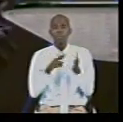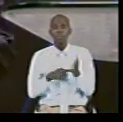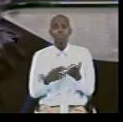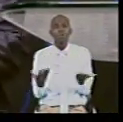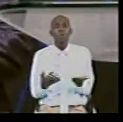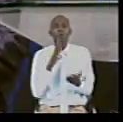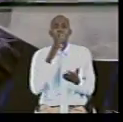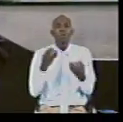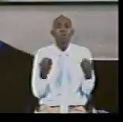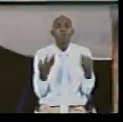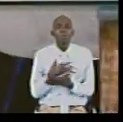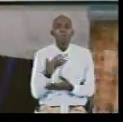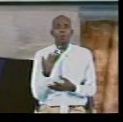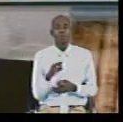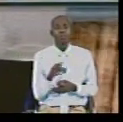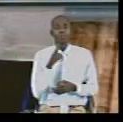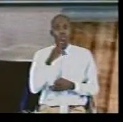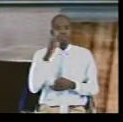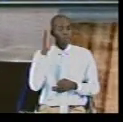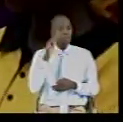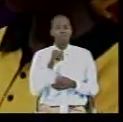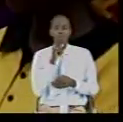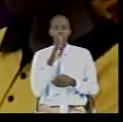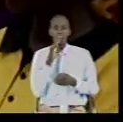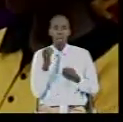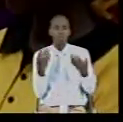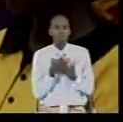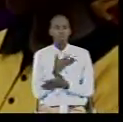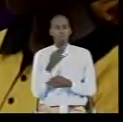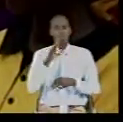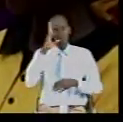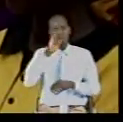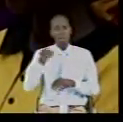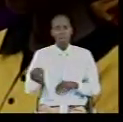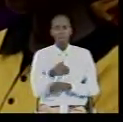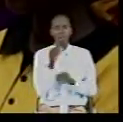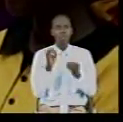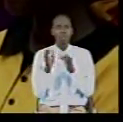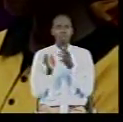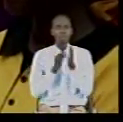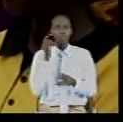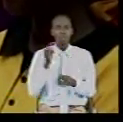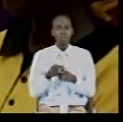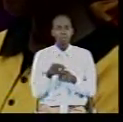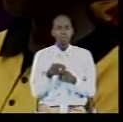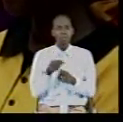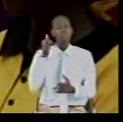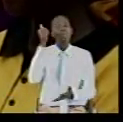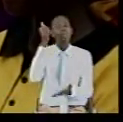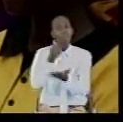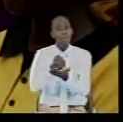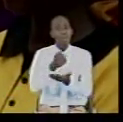will not be afraid of man anymore. Amen. Amen. Amen.